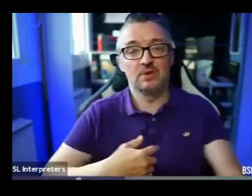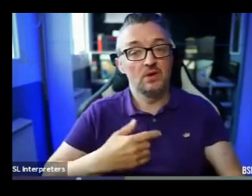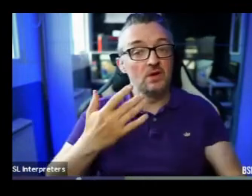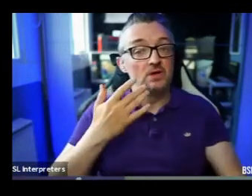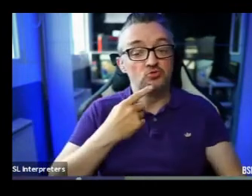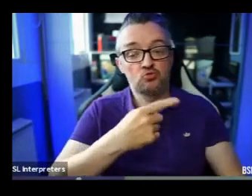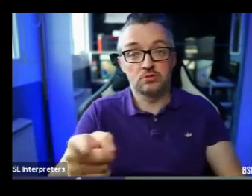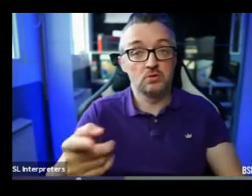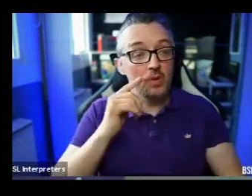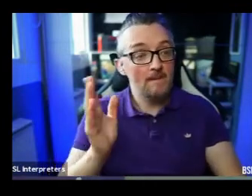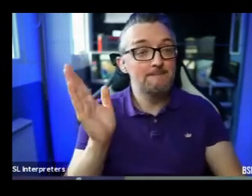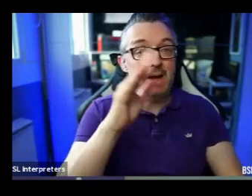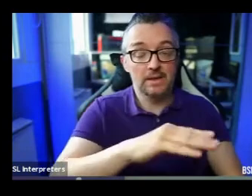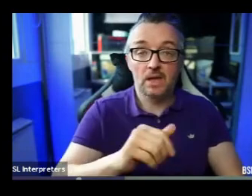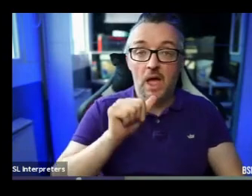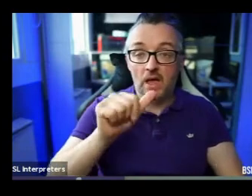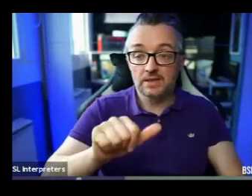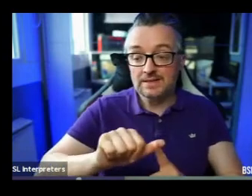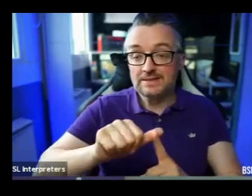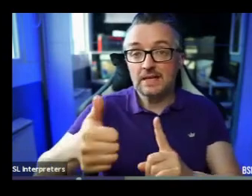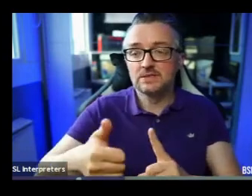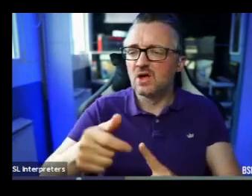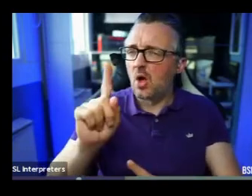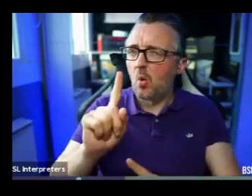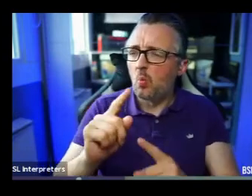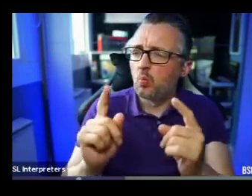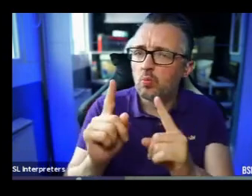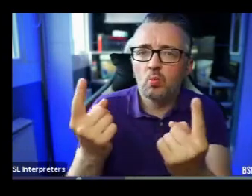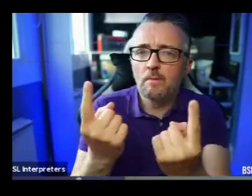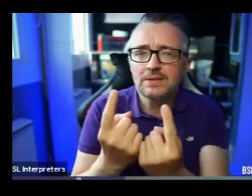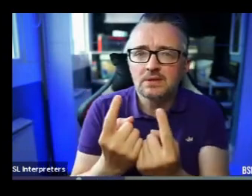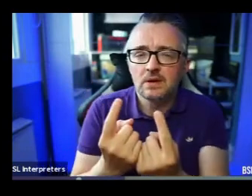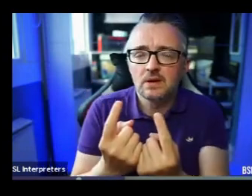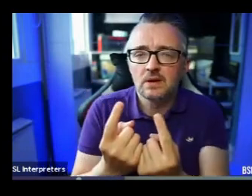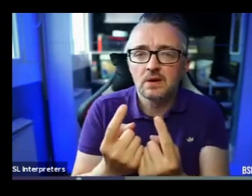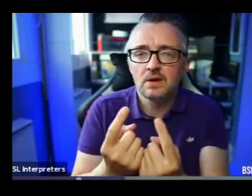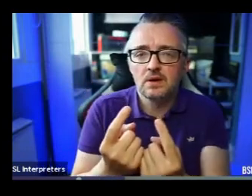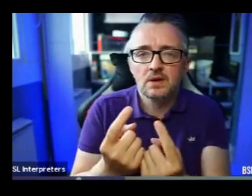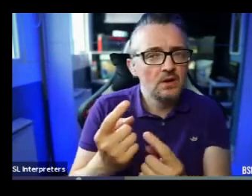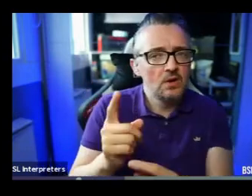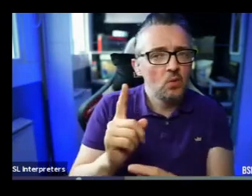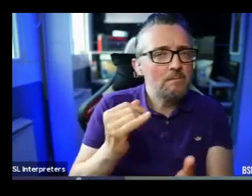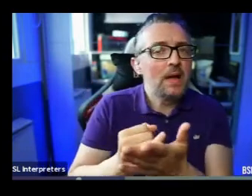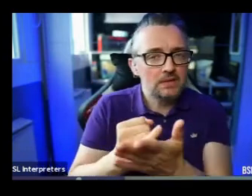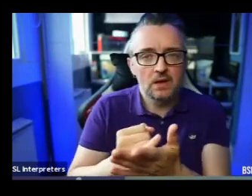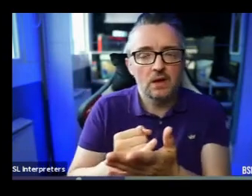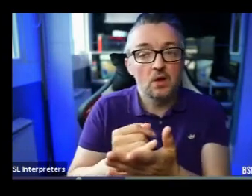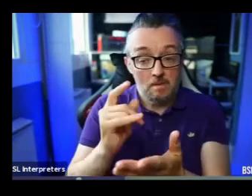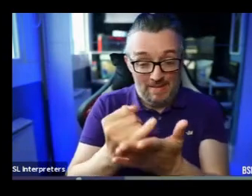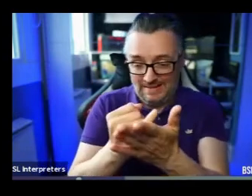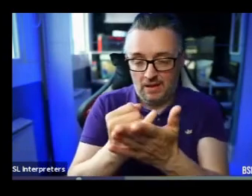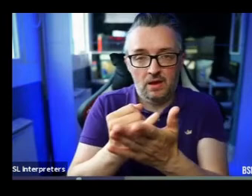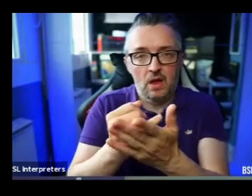people in the audience, when you go back, ask the next person not only what's the matter, but what matters to you. And